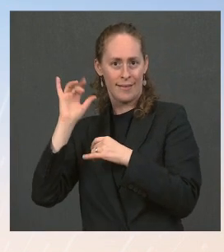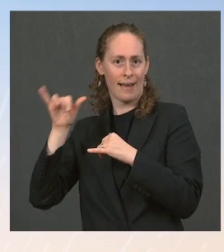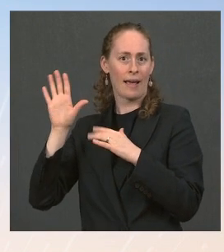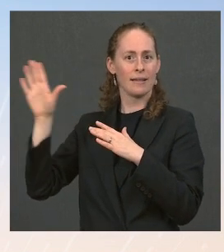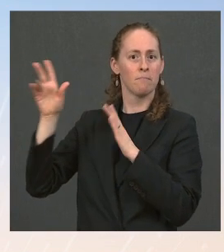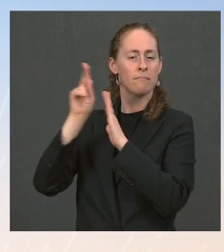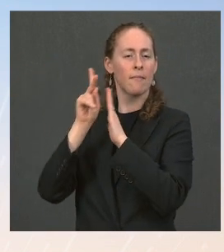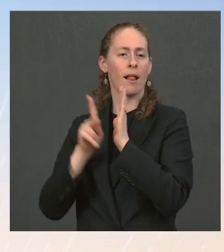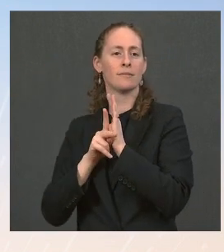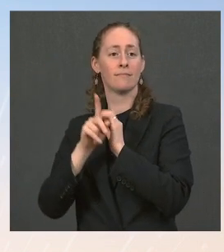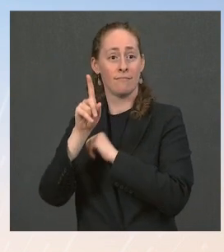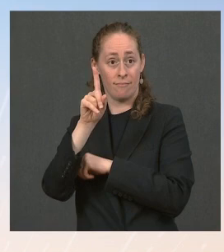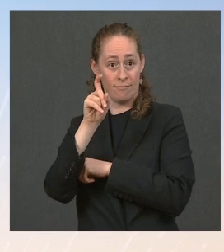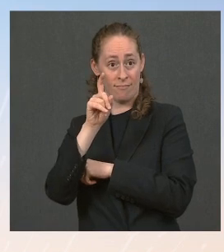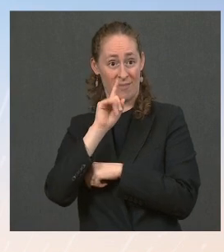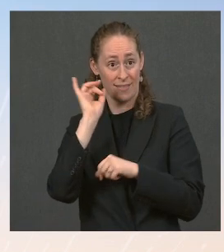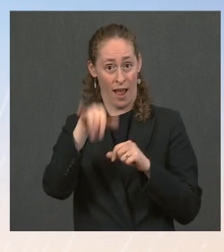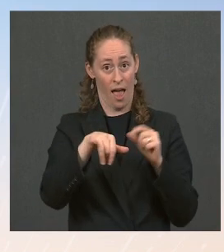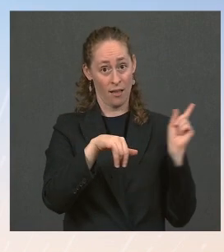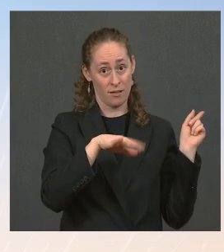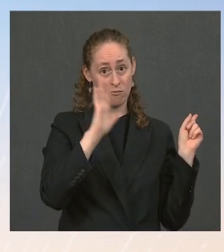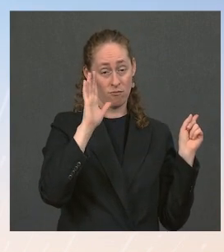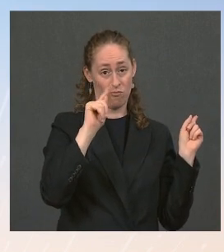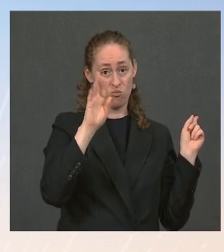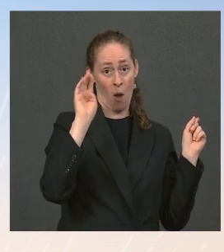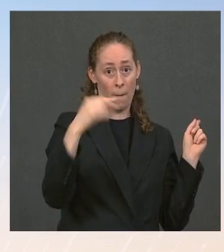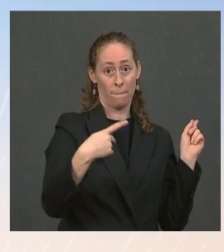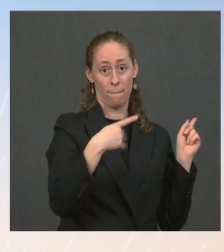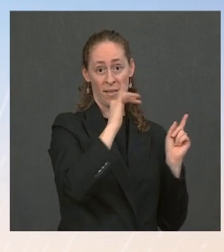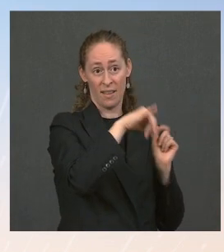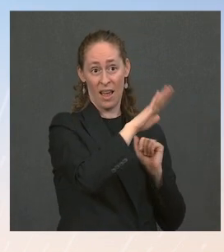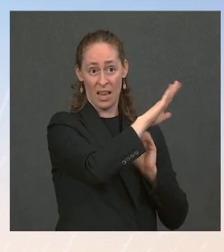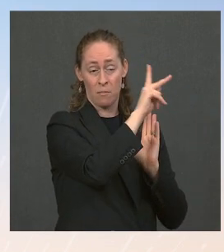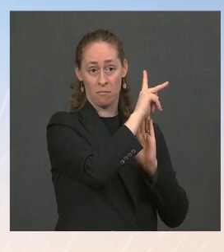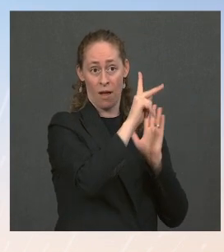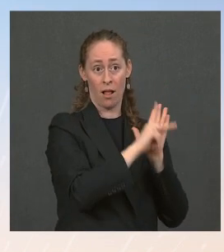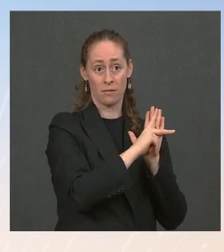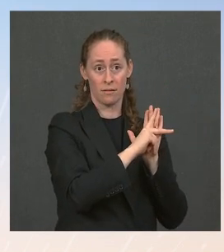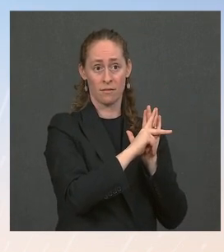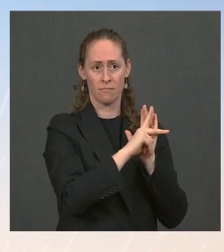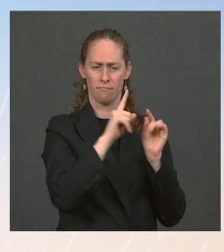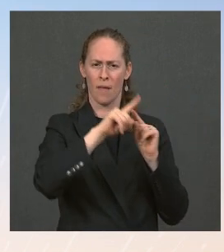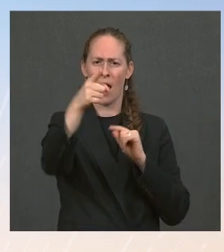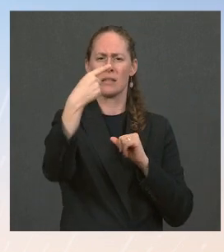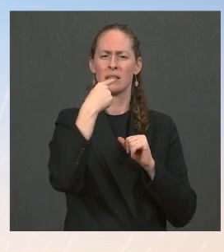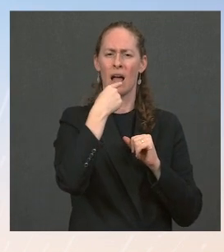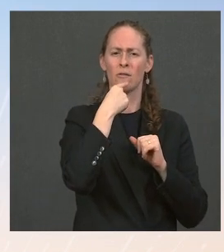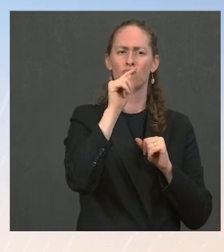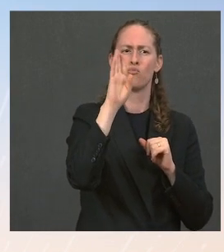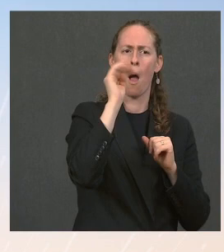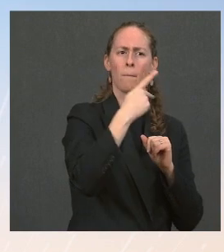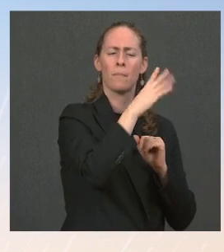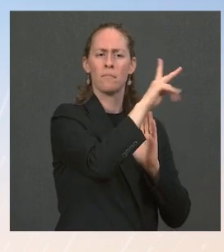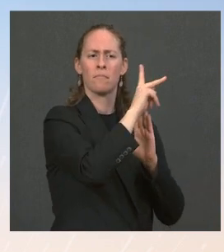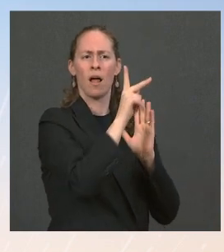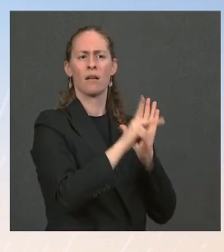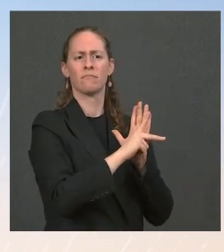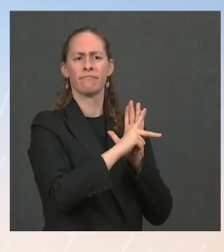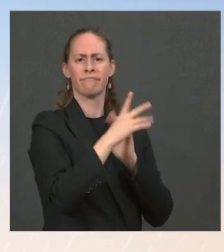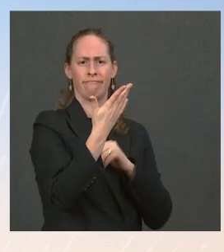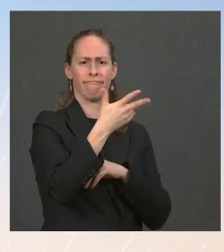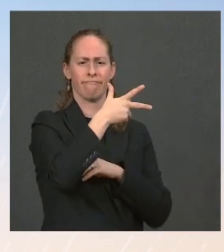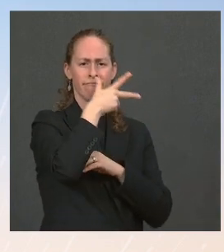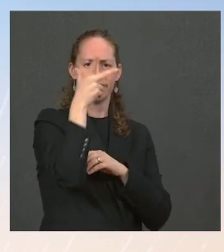is a Trump-era regulation. You guys came in saying that the Trump-era immigration policy was very inhumane. Title 42 is